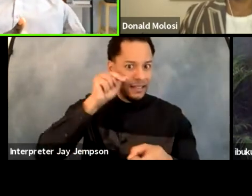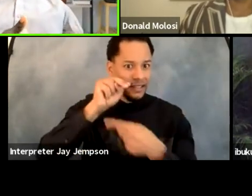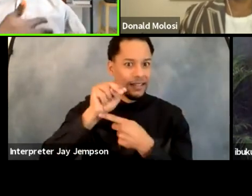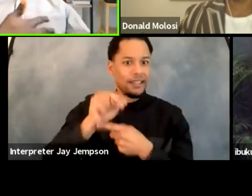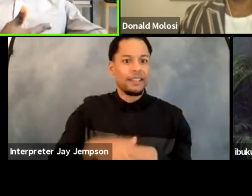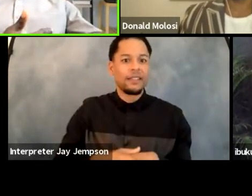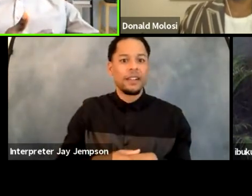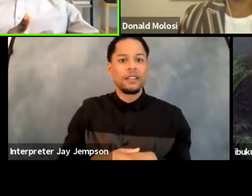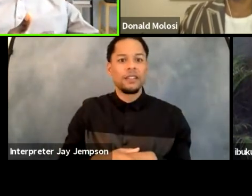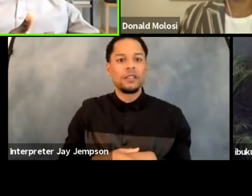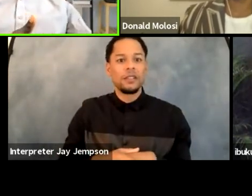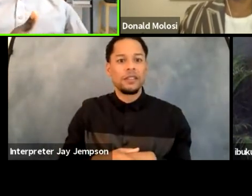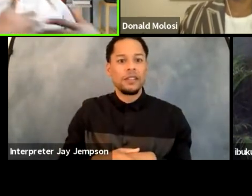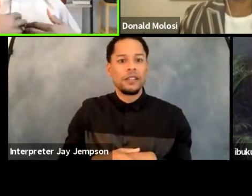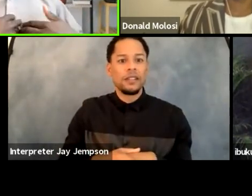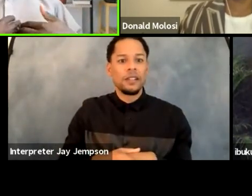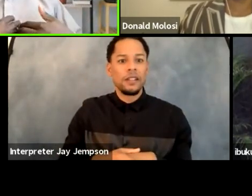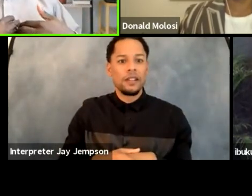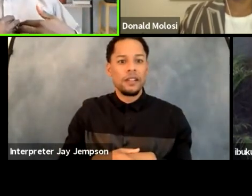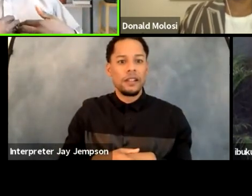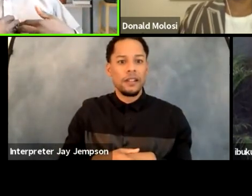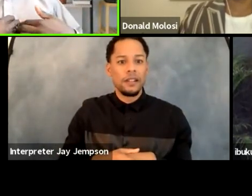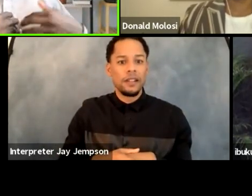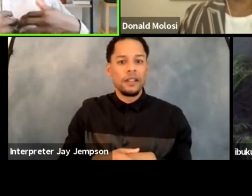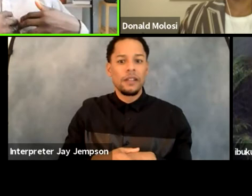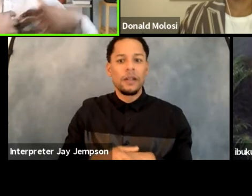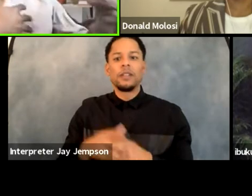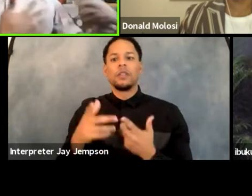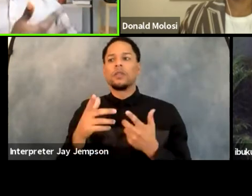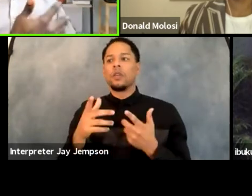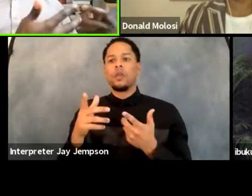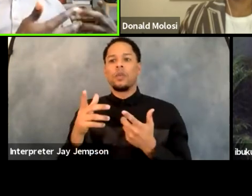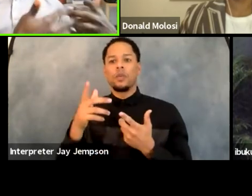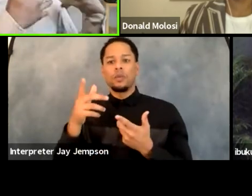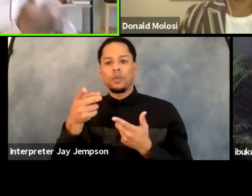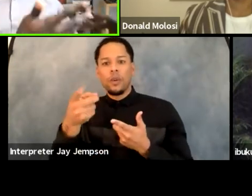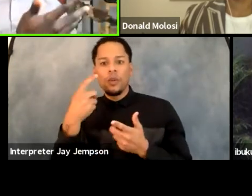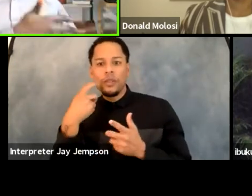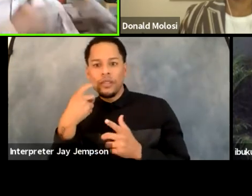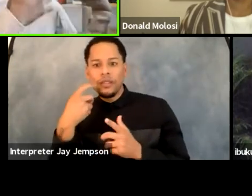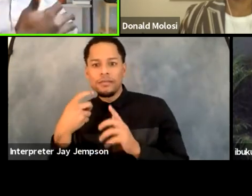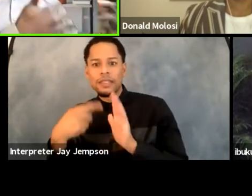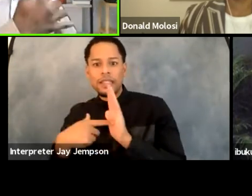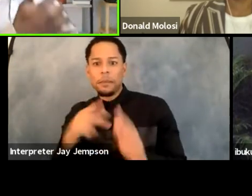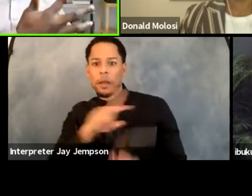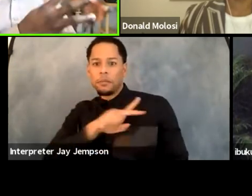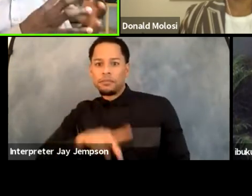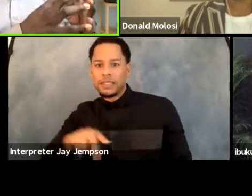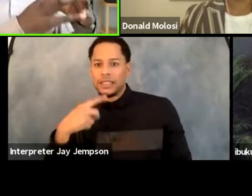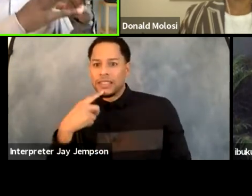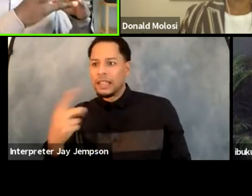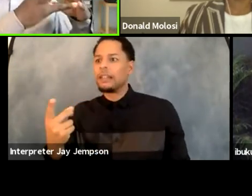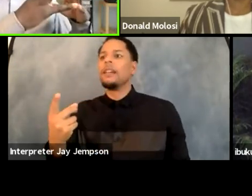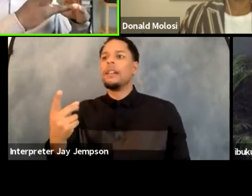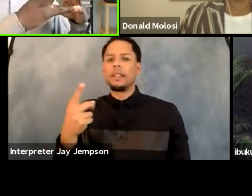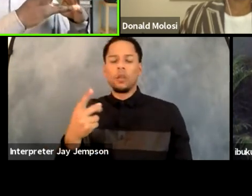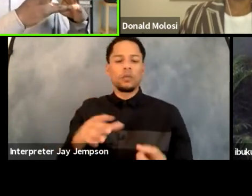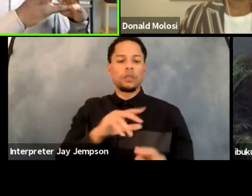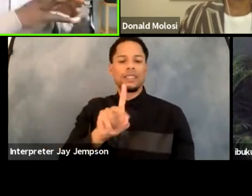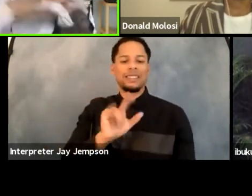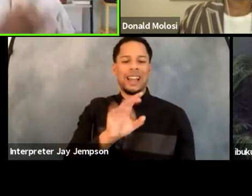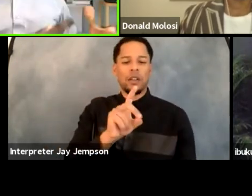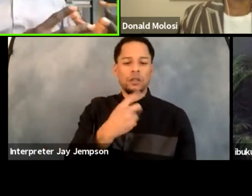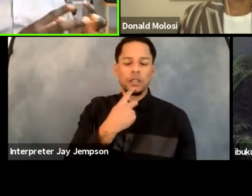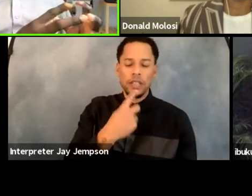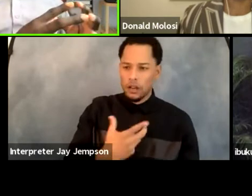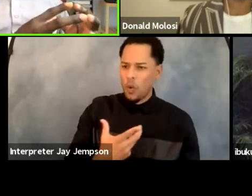Ugandan, somewhat from Uganda where you're not really Ugandan, and then you have to understand the role of the place and history and all of that, and